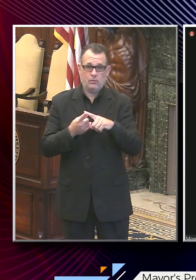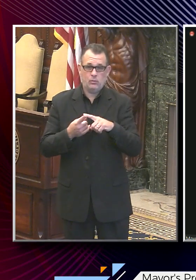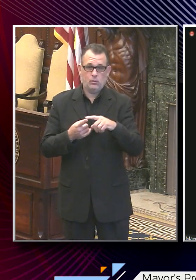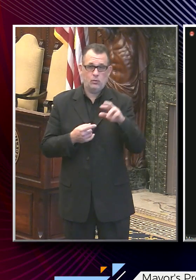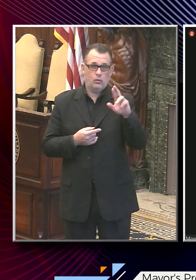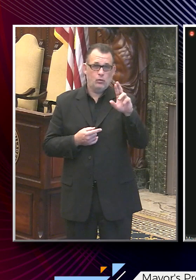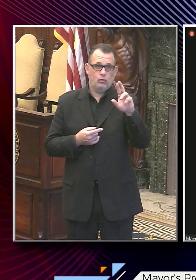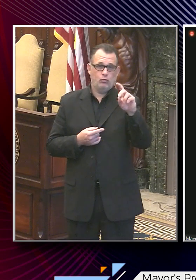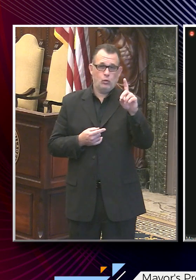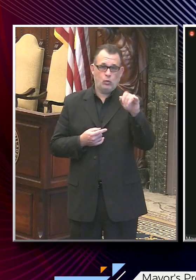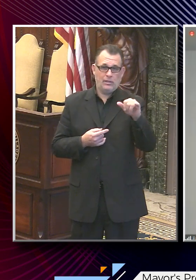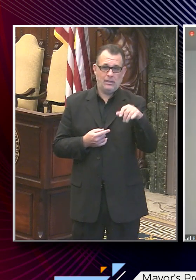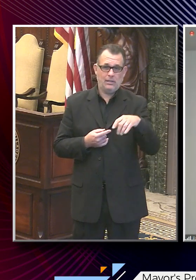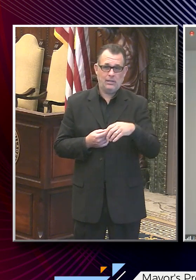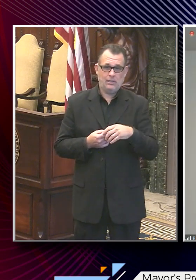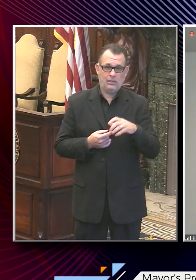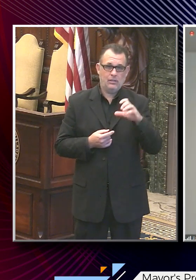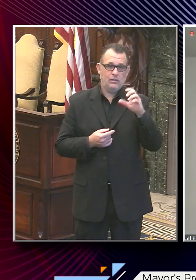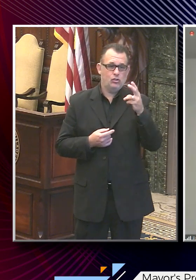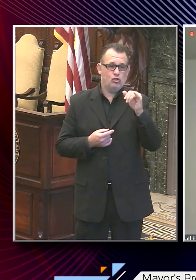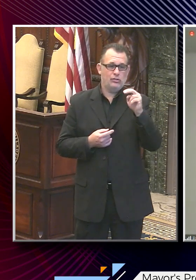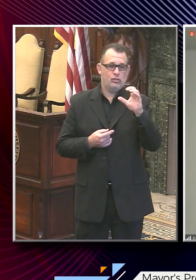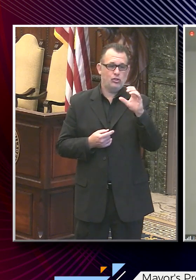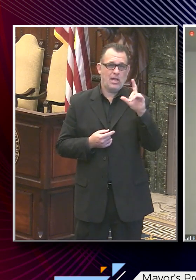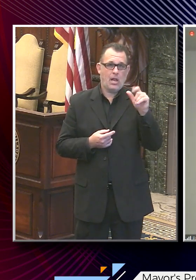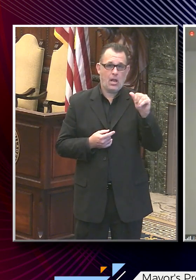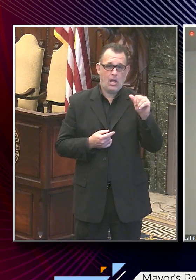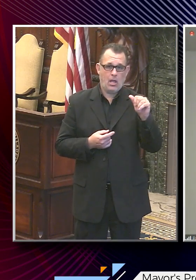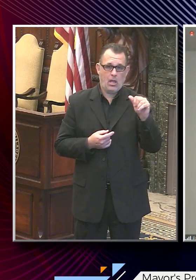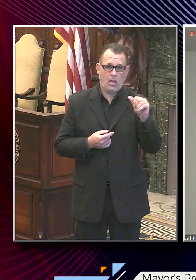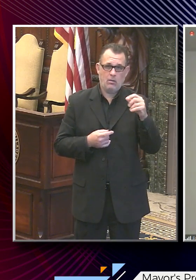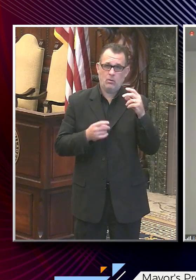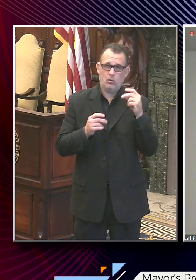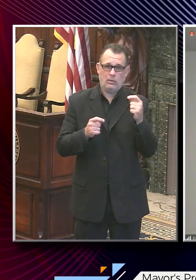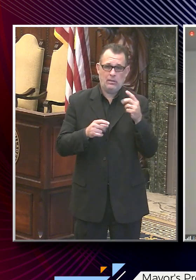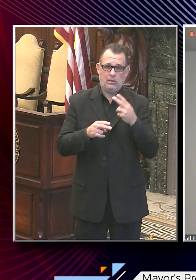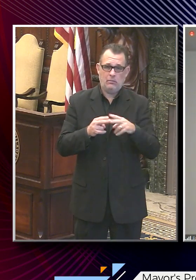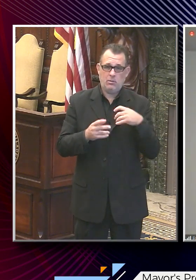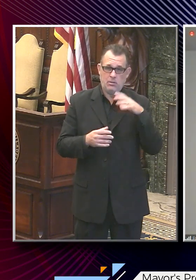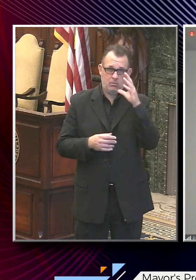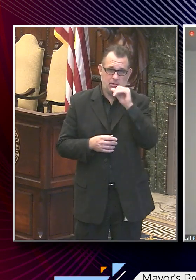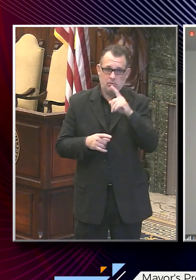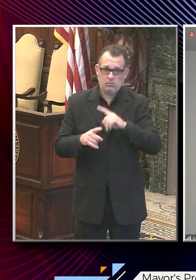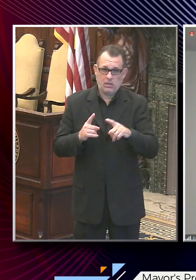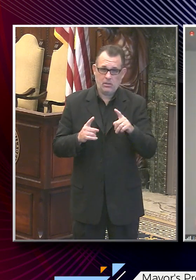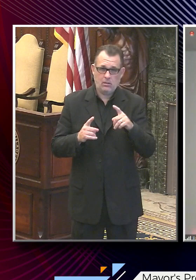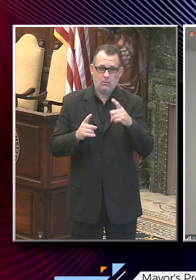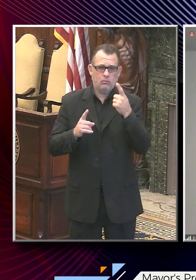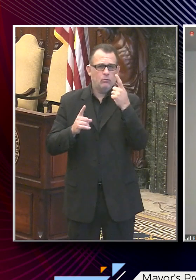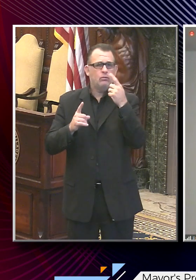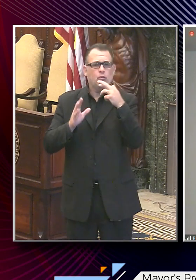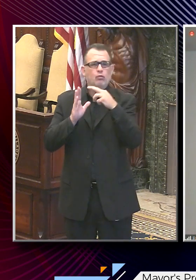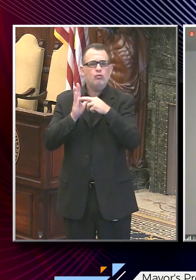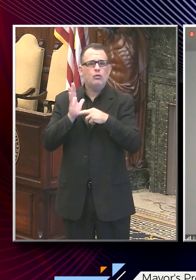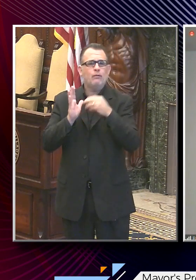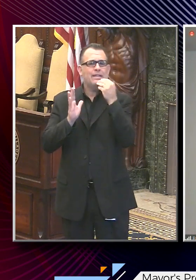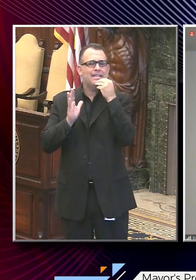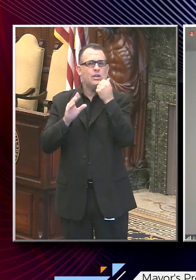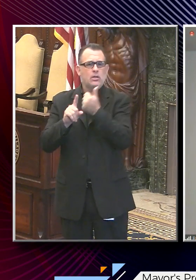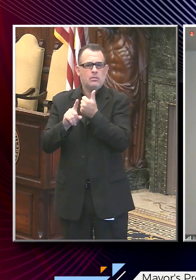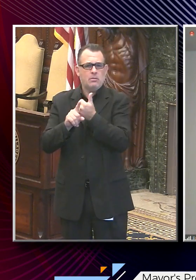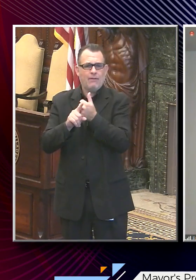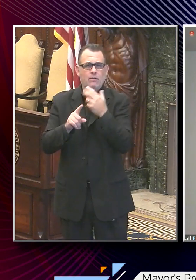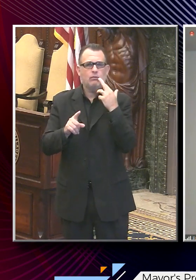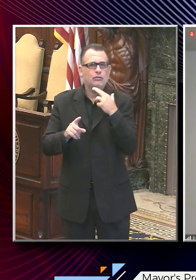NBC 10. Thank you. This one's quick. So I may have missed it, but what are the rules for diners themselves when they're going